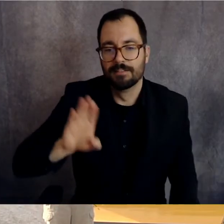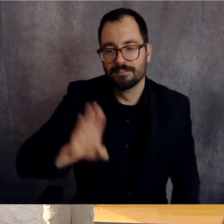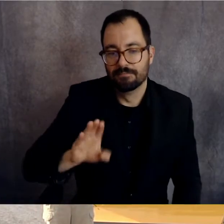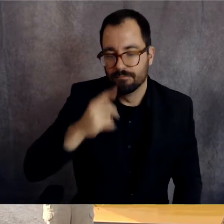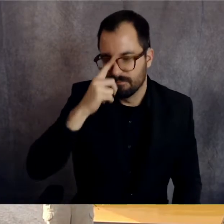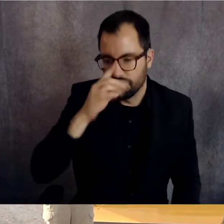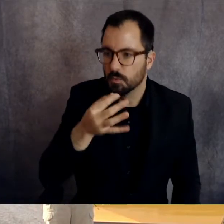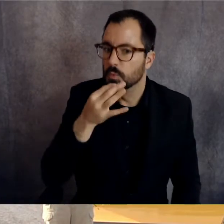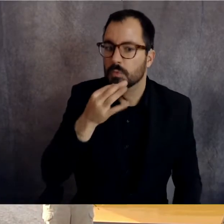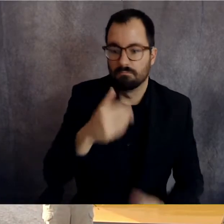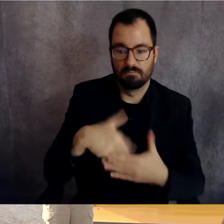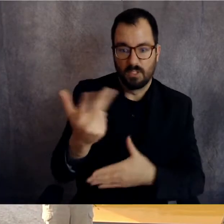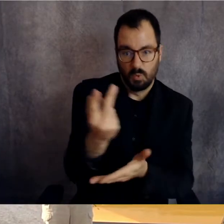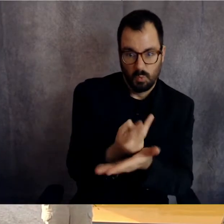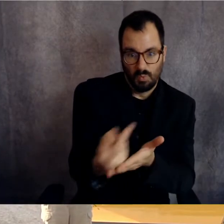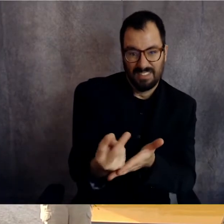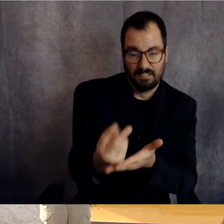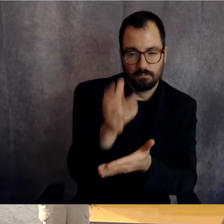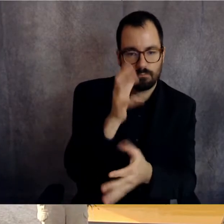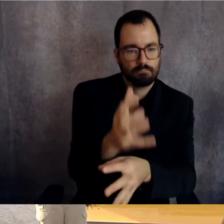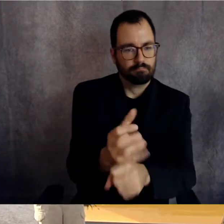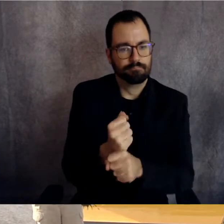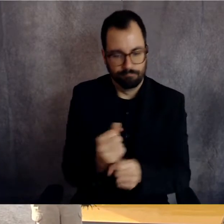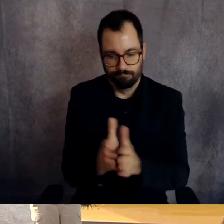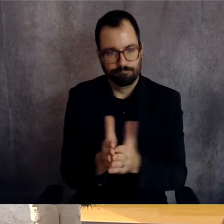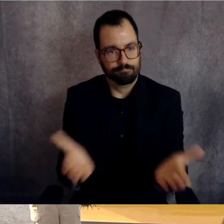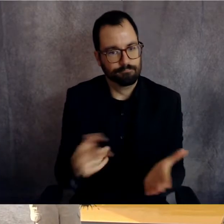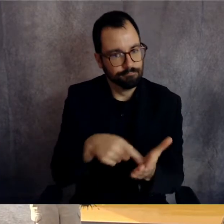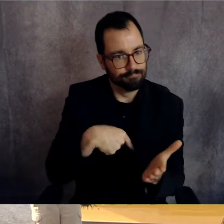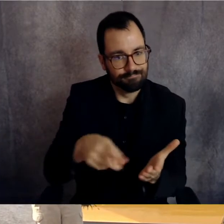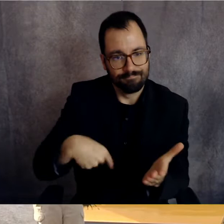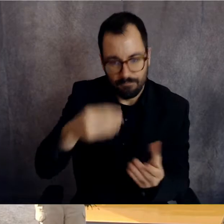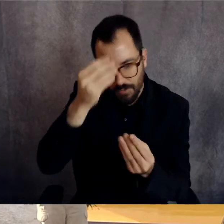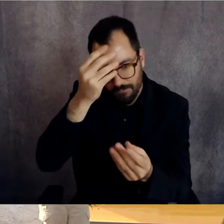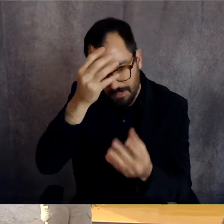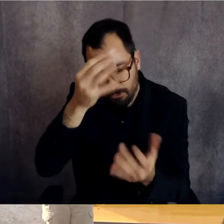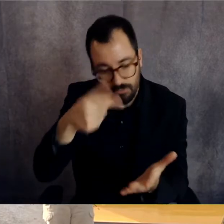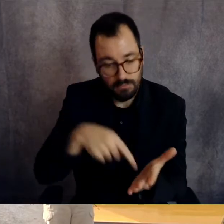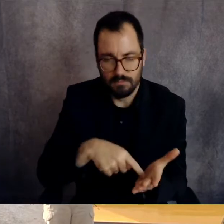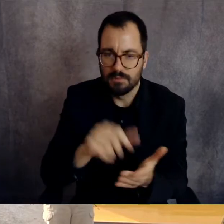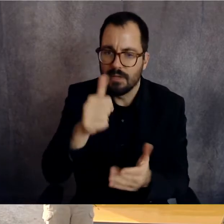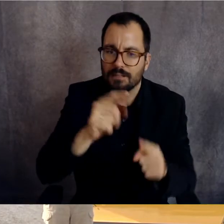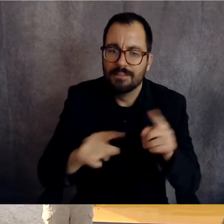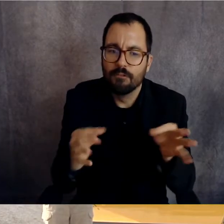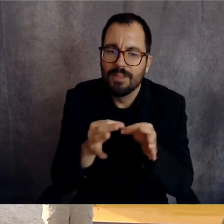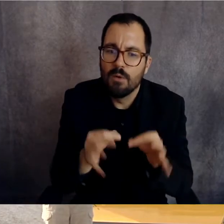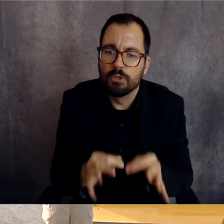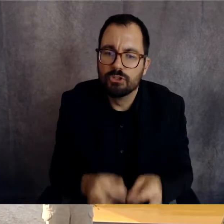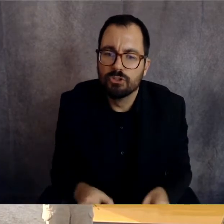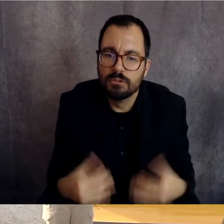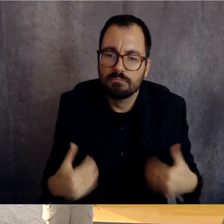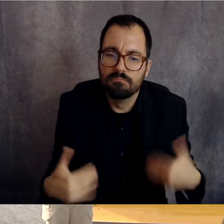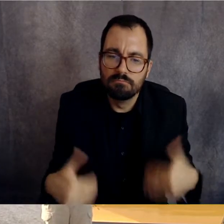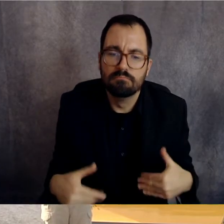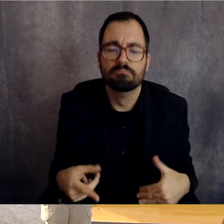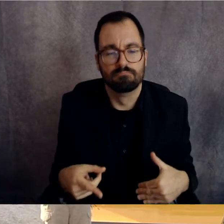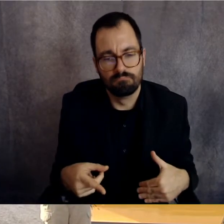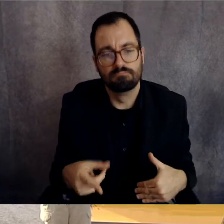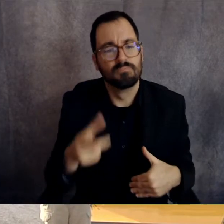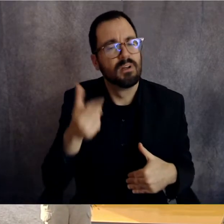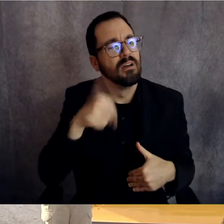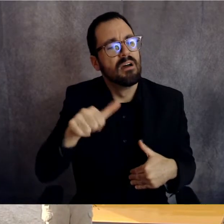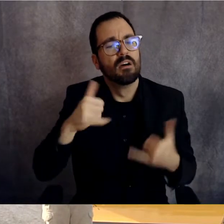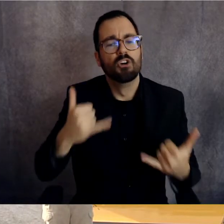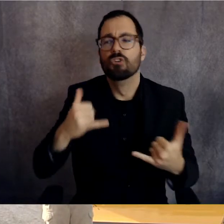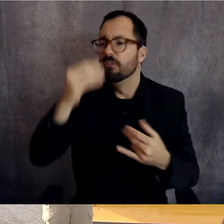it in mail within the next 2 weeks. We also have it translated in 10 different languages. You can also get any current information